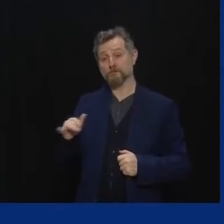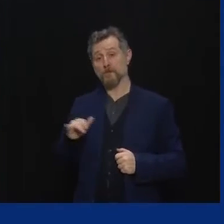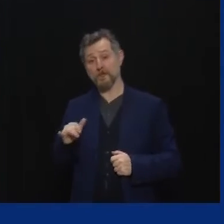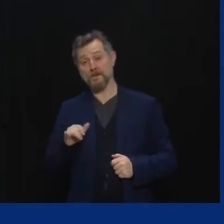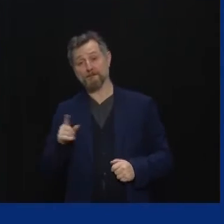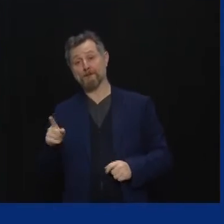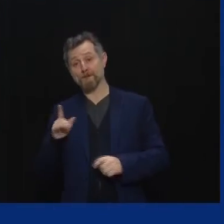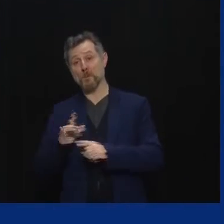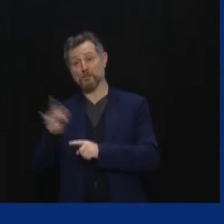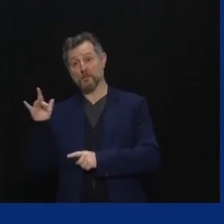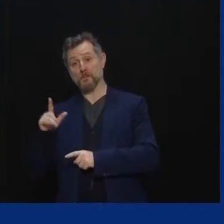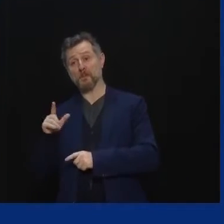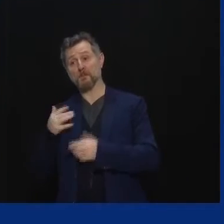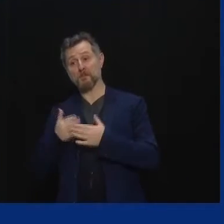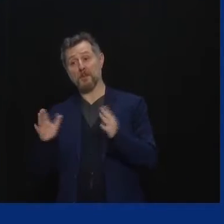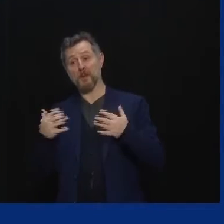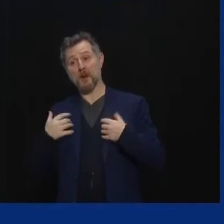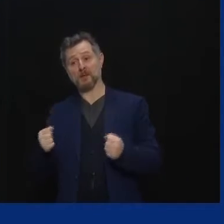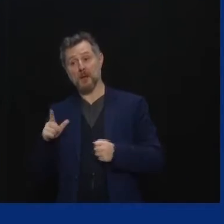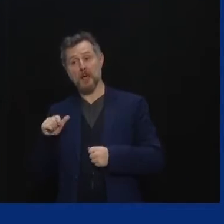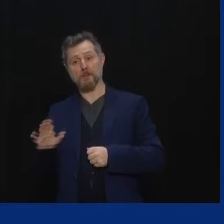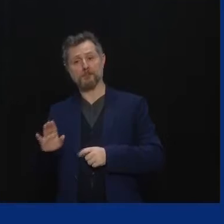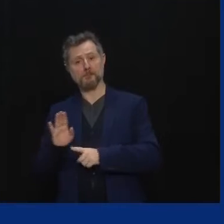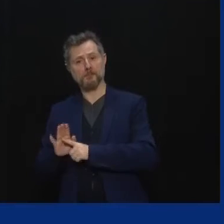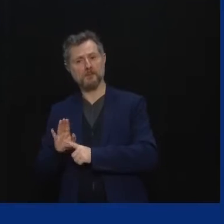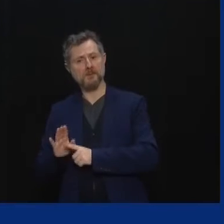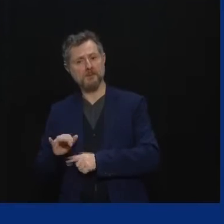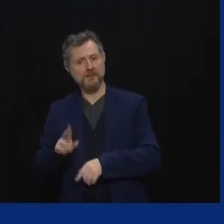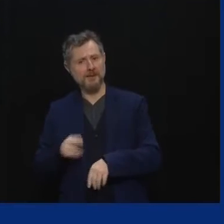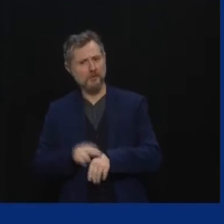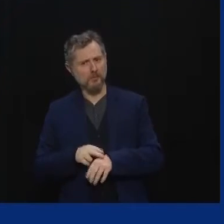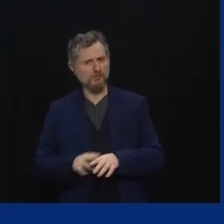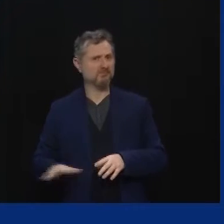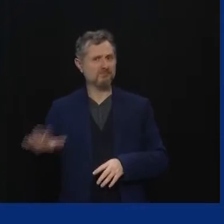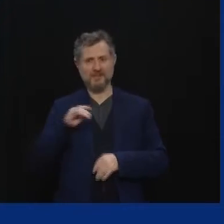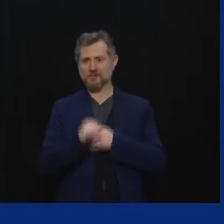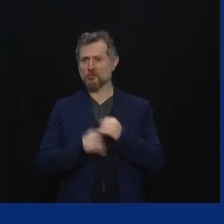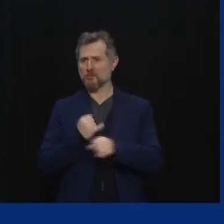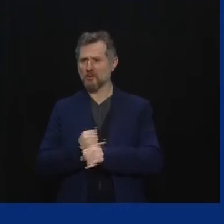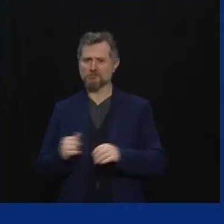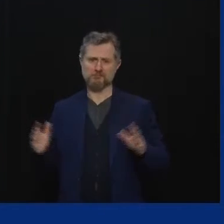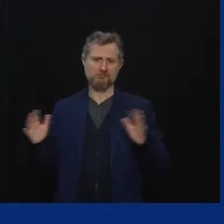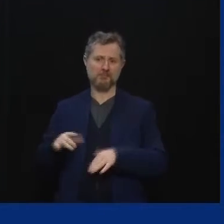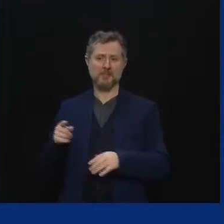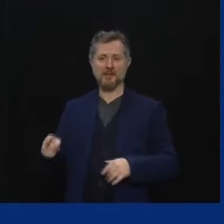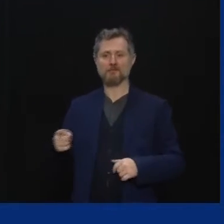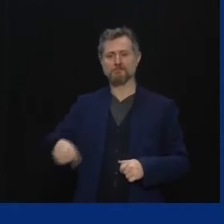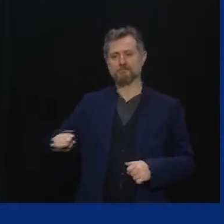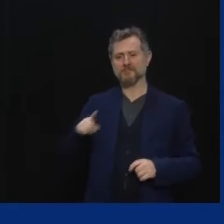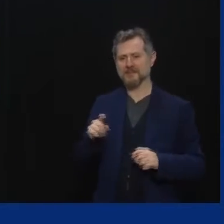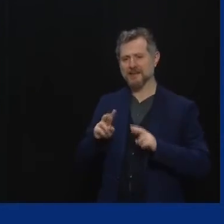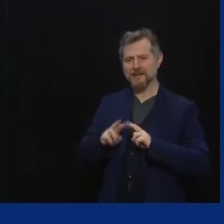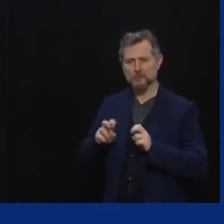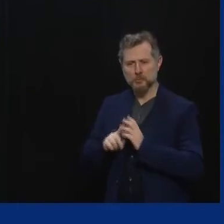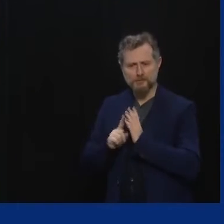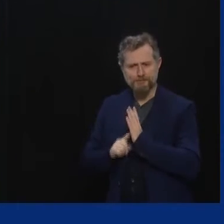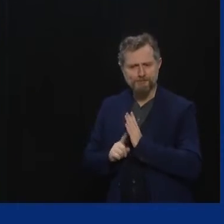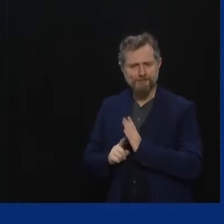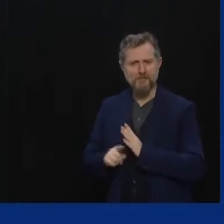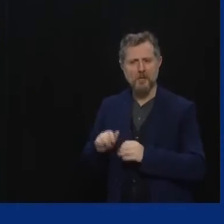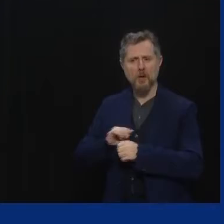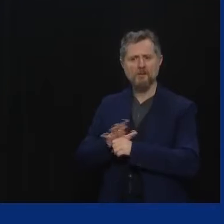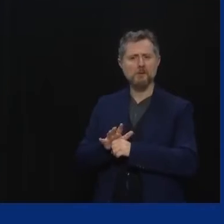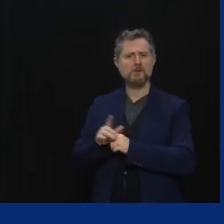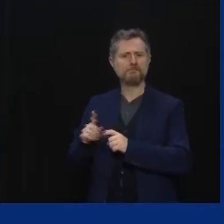the nation, but internationally, and it has been doing sequencing of the coronavirus since December